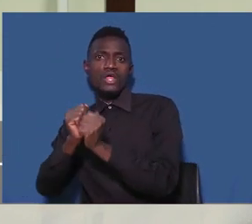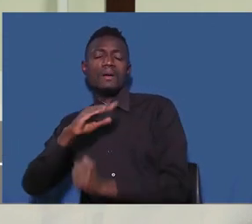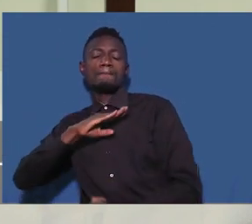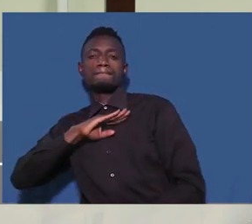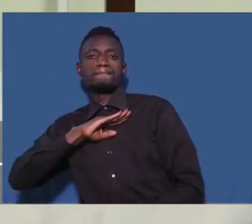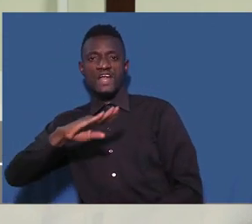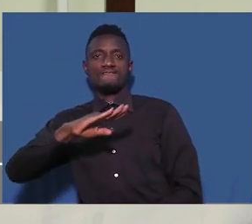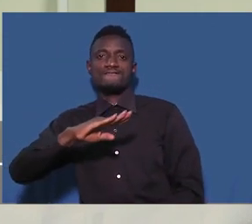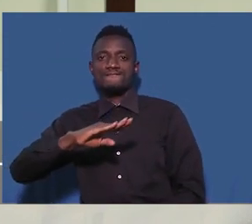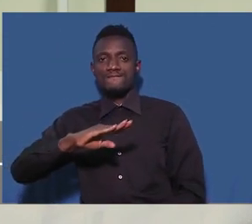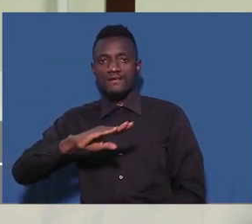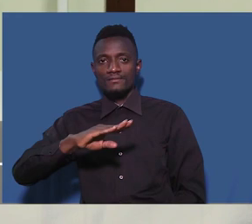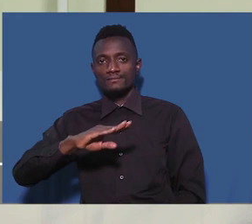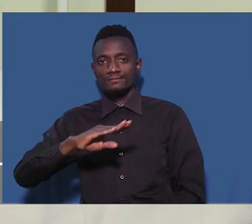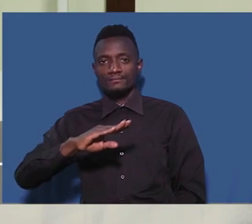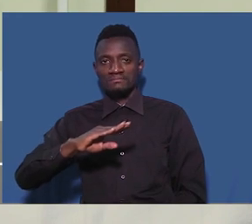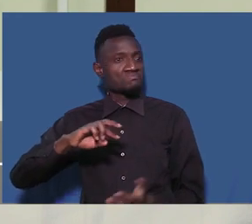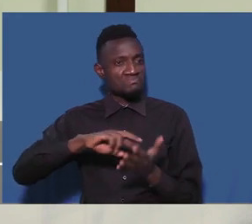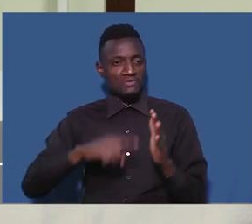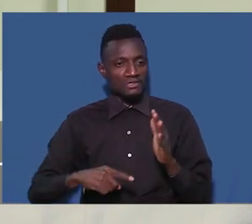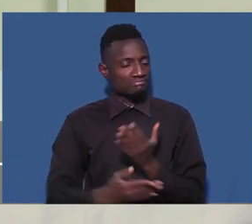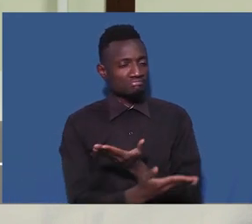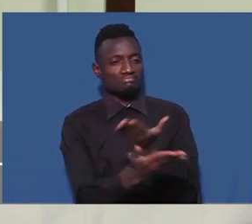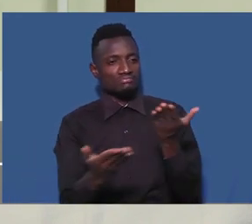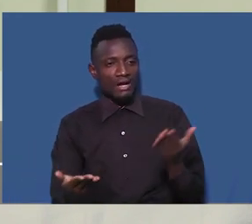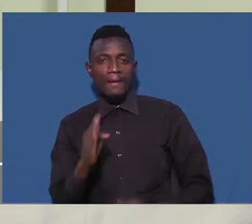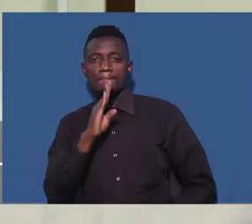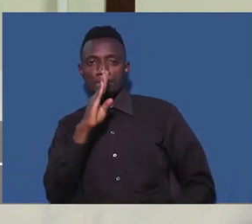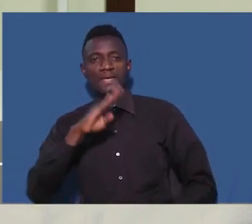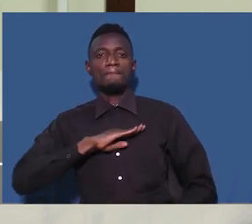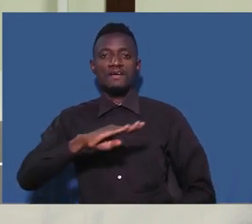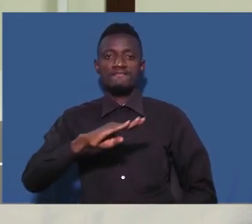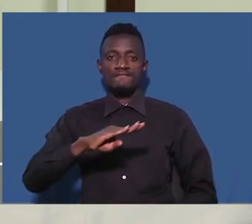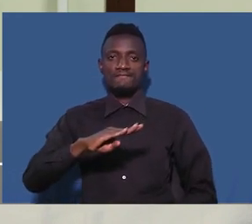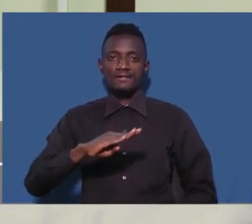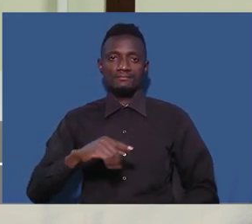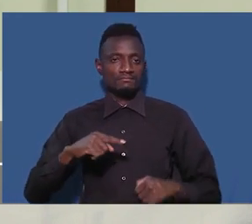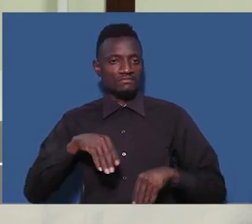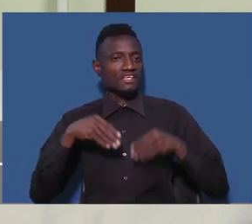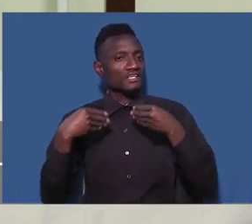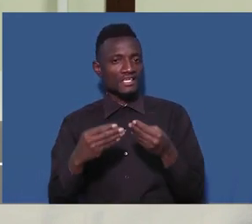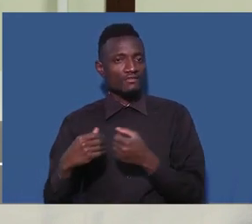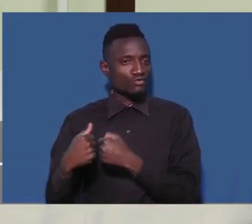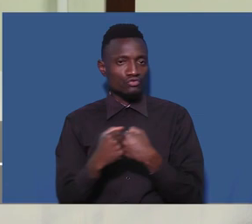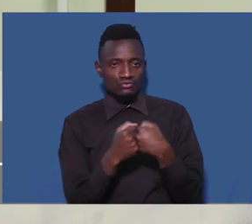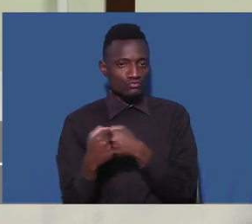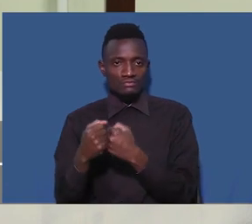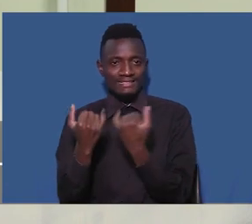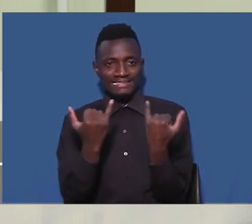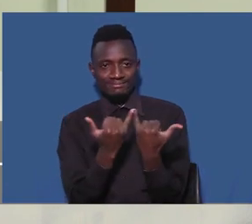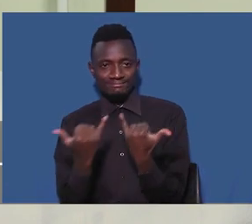what am I saying, friends? Be bold. It's a challenge I give you, even as we continue to reflect on the word of